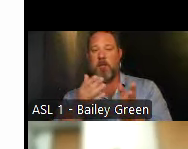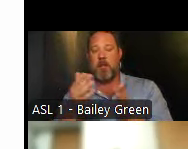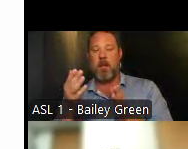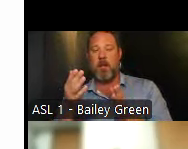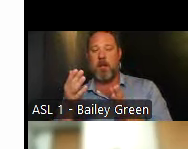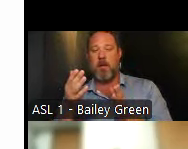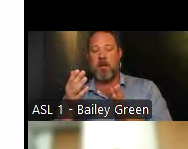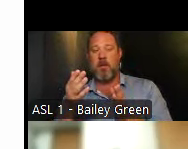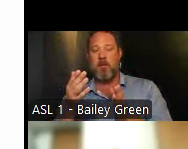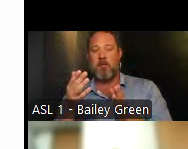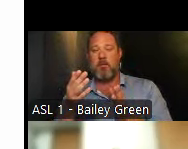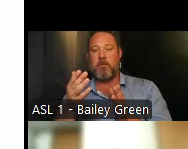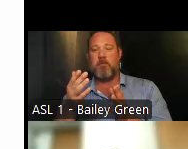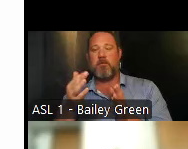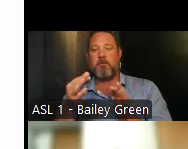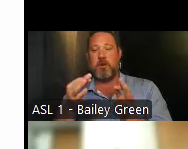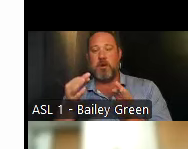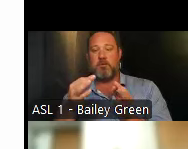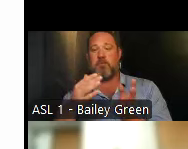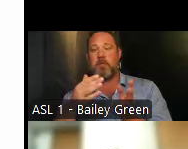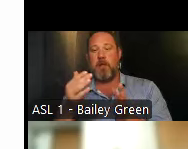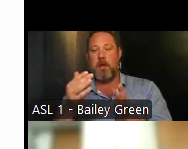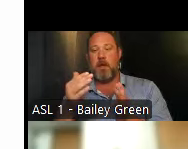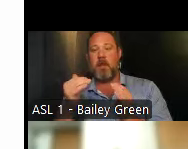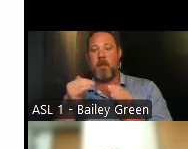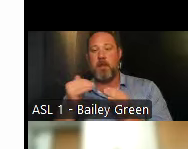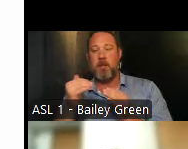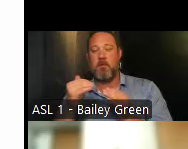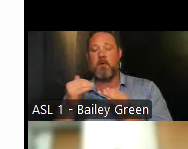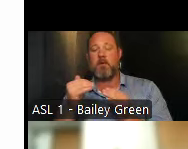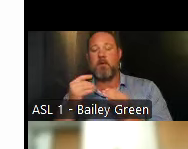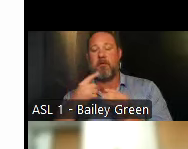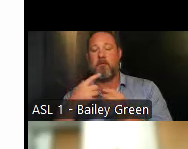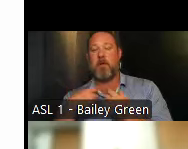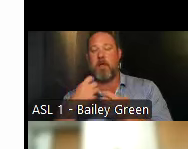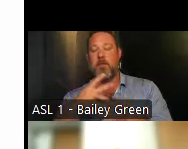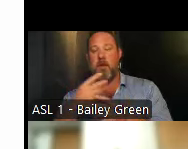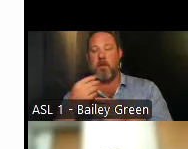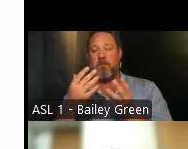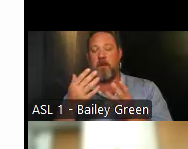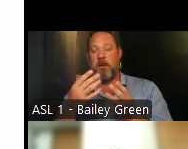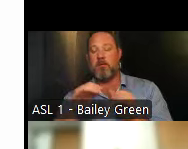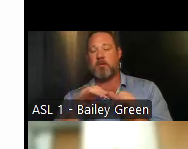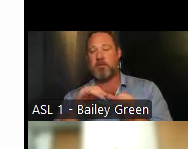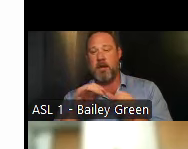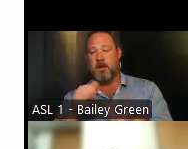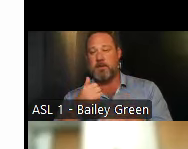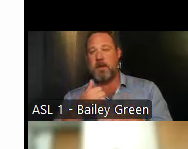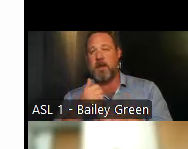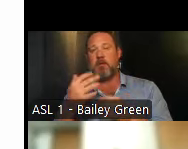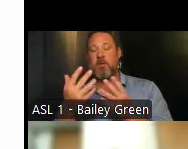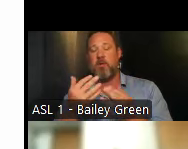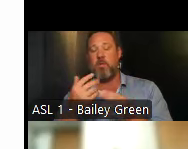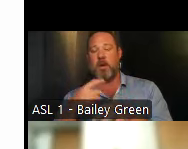which are used to judge whether a plan has an adequate and accessible network of healthcare providers. These standards establish a minimum wait time